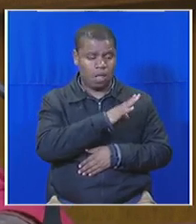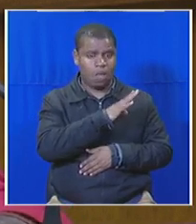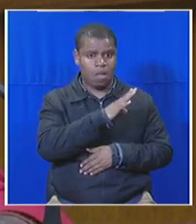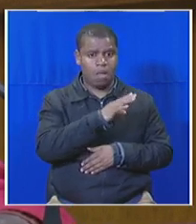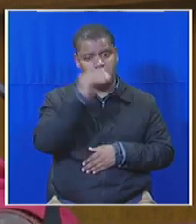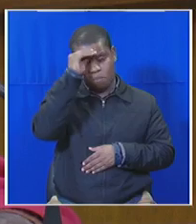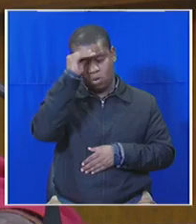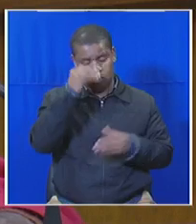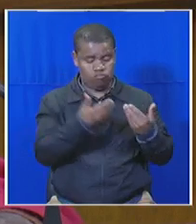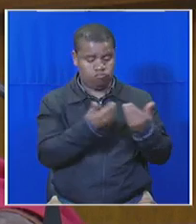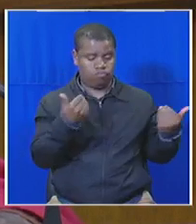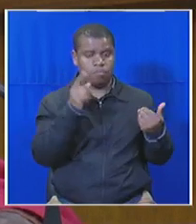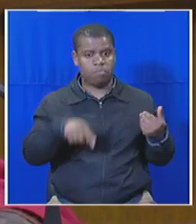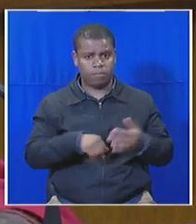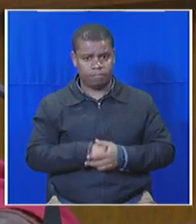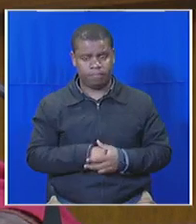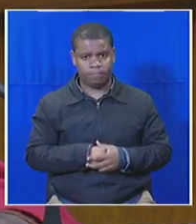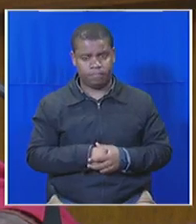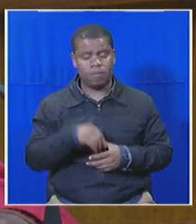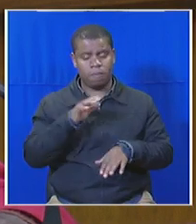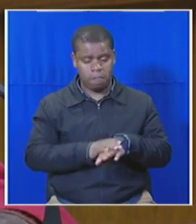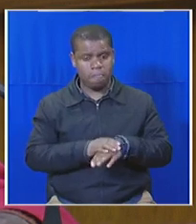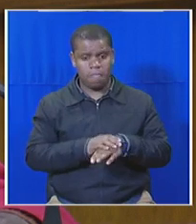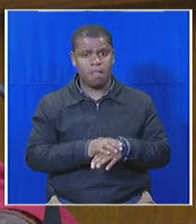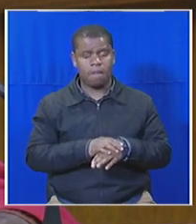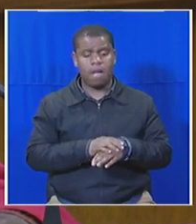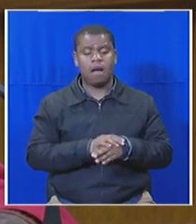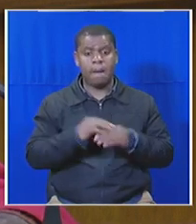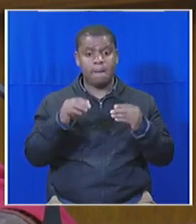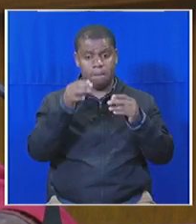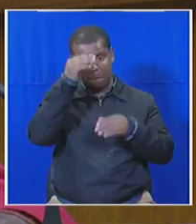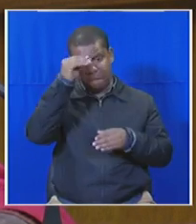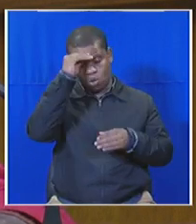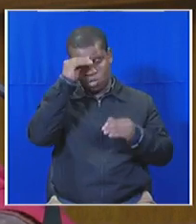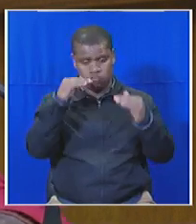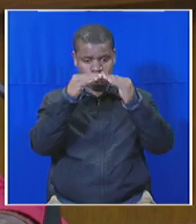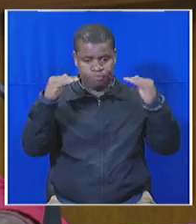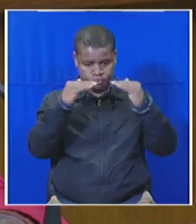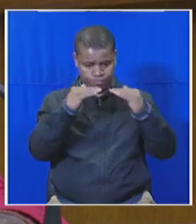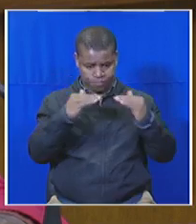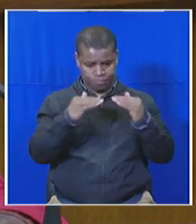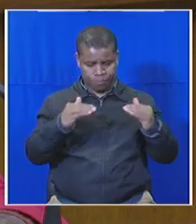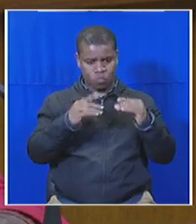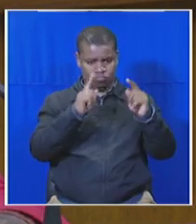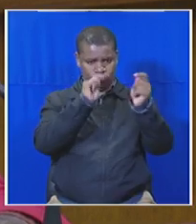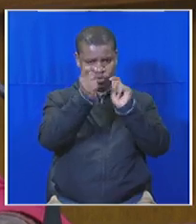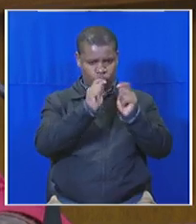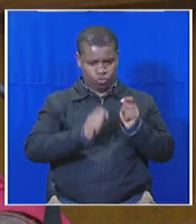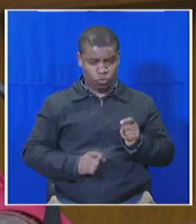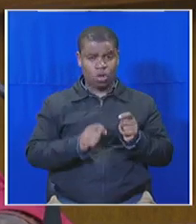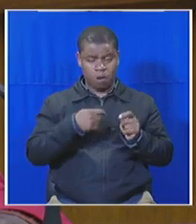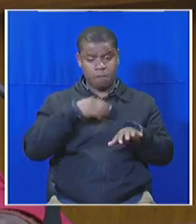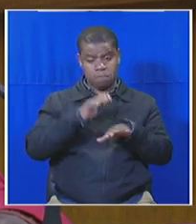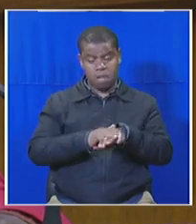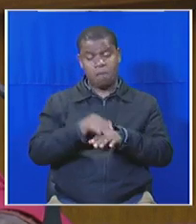Indeed, military ranks were reintroduced and police re-employed brutal tactics